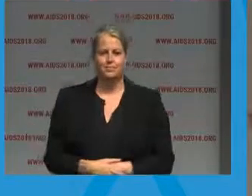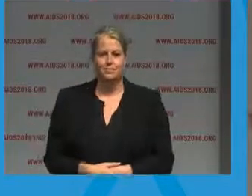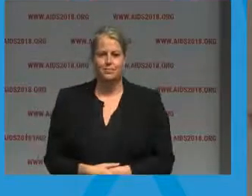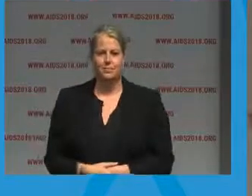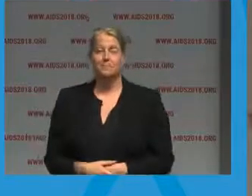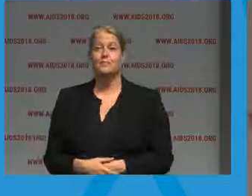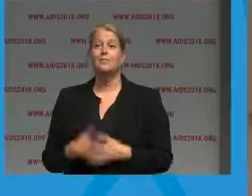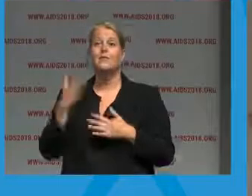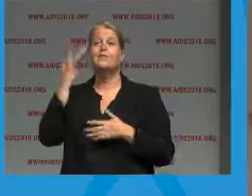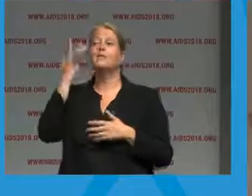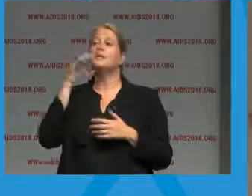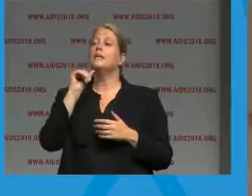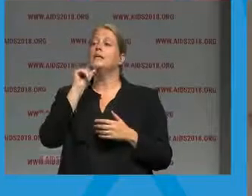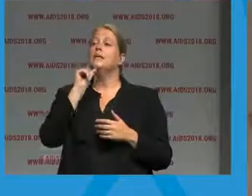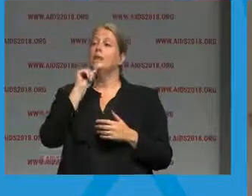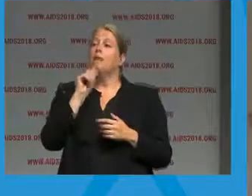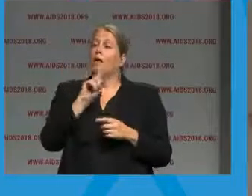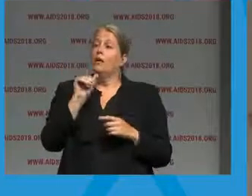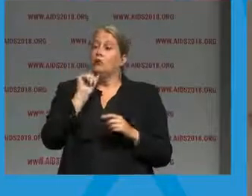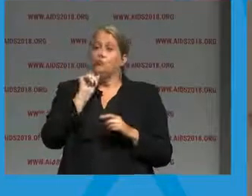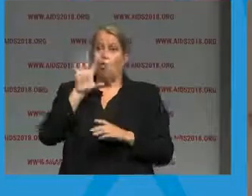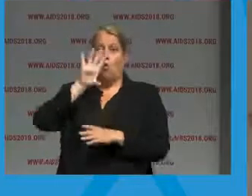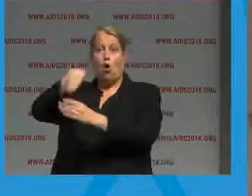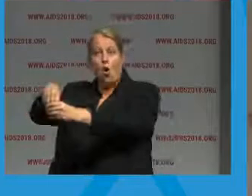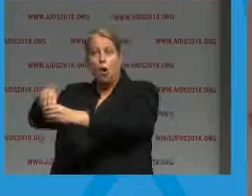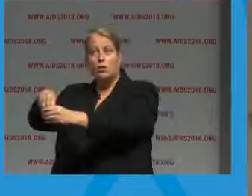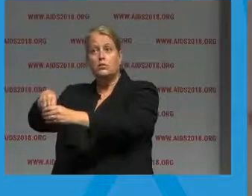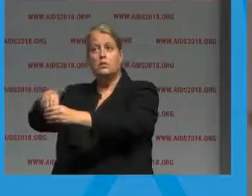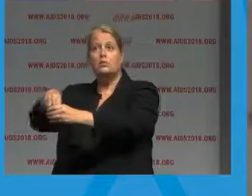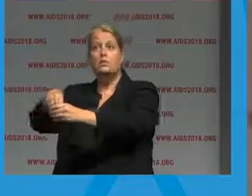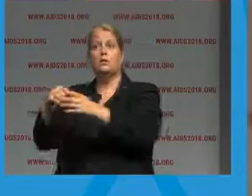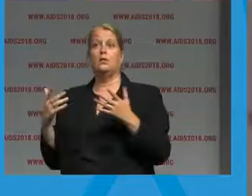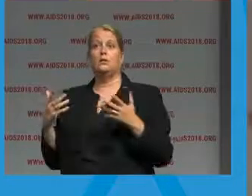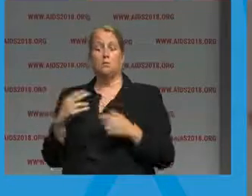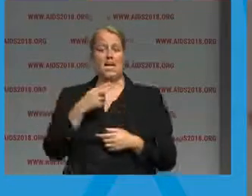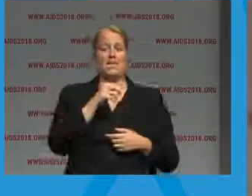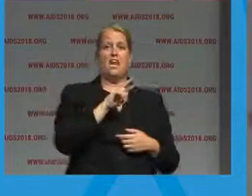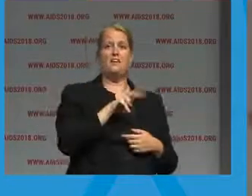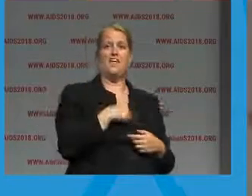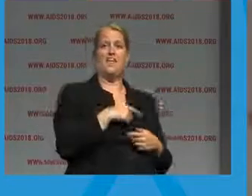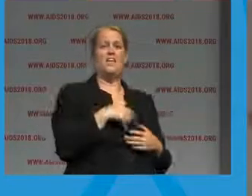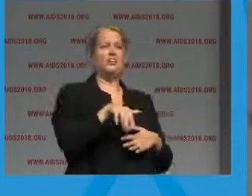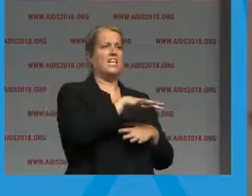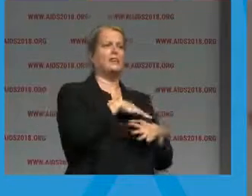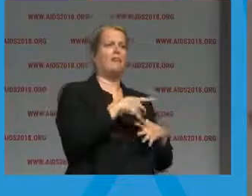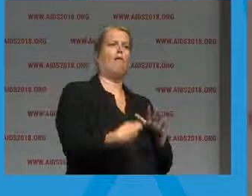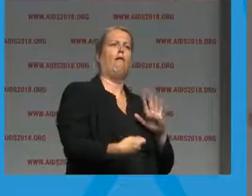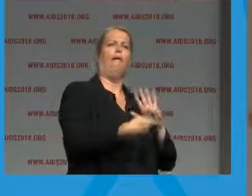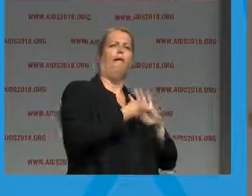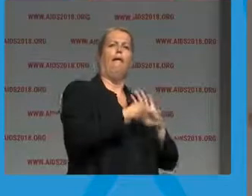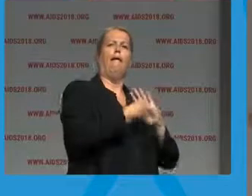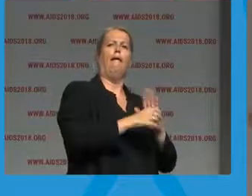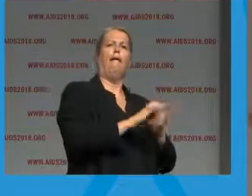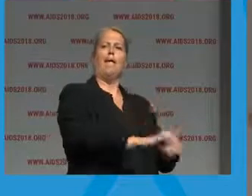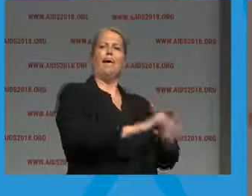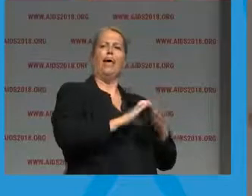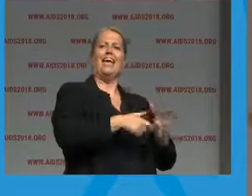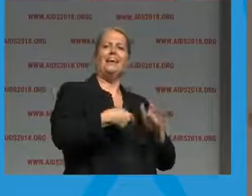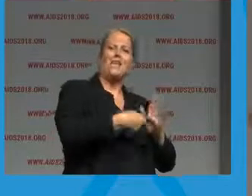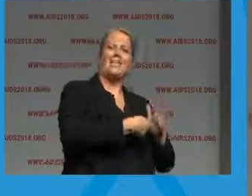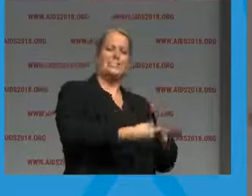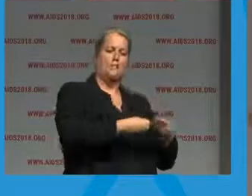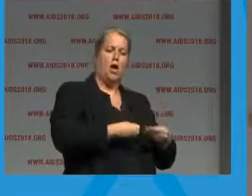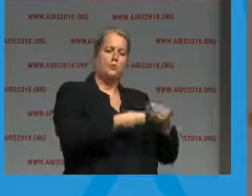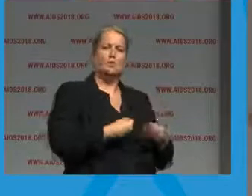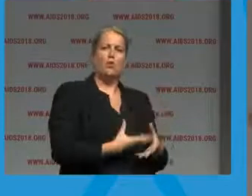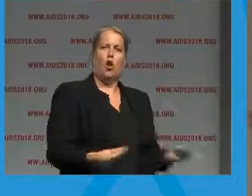Because if we do not, the investment that has been put in us from the HIV sector will be lost. I've been on treatment for 17 years. I